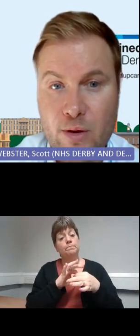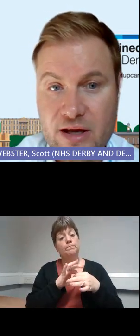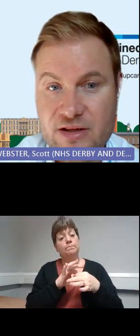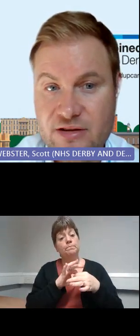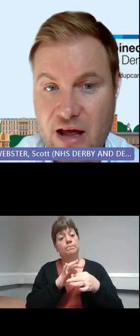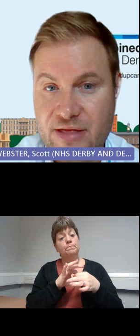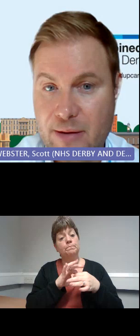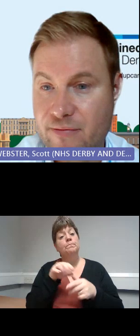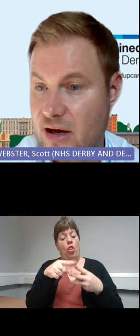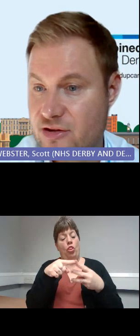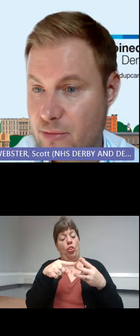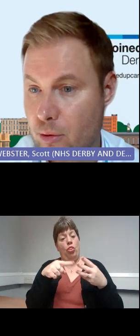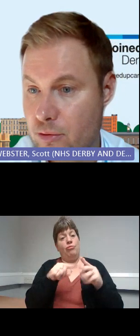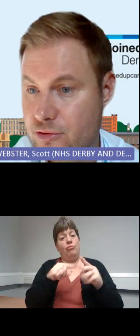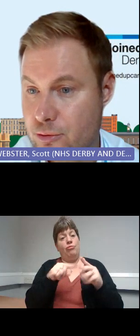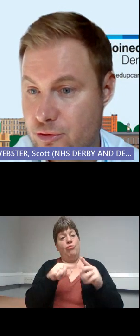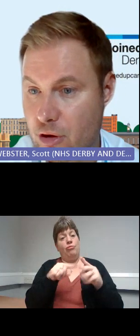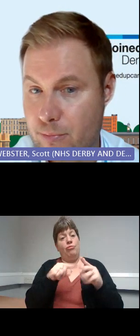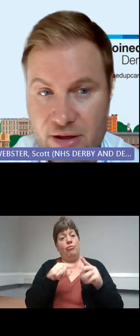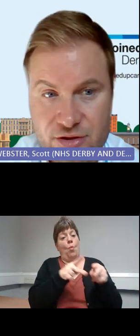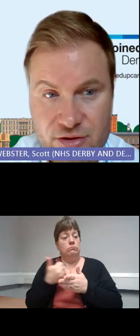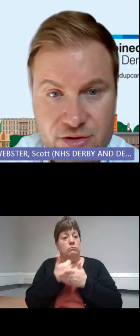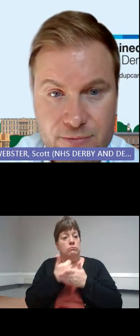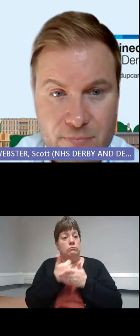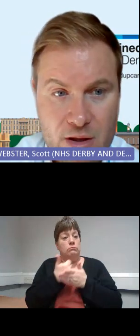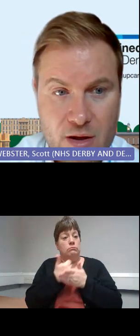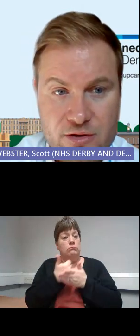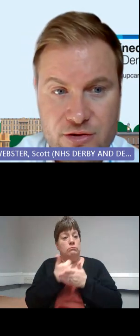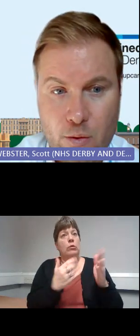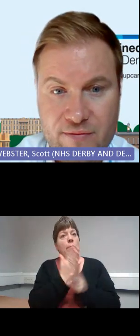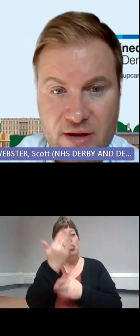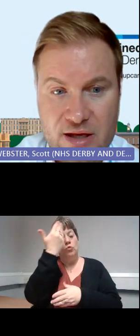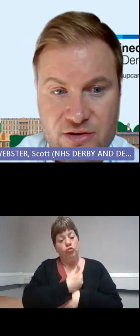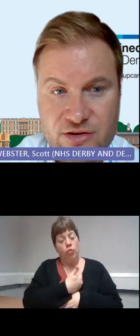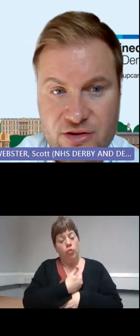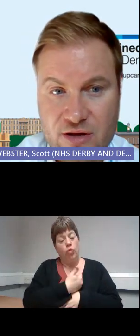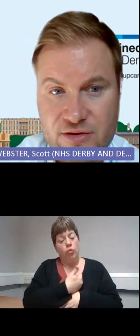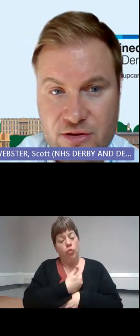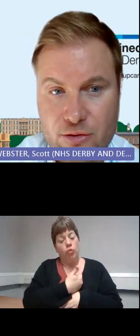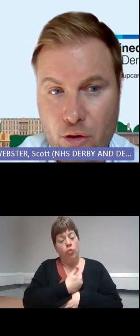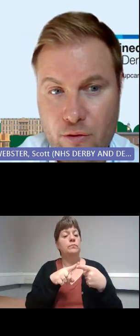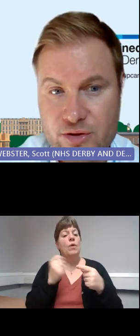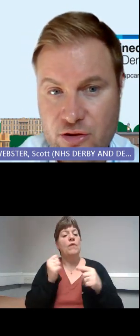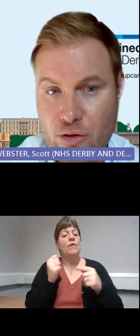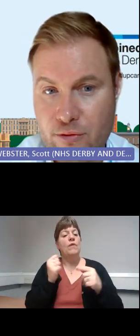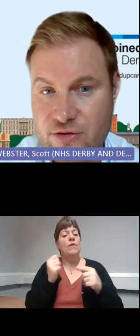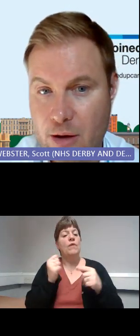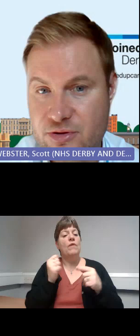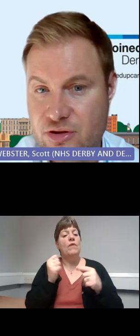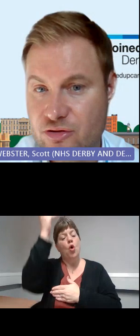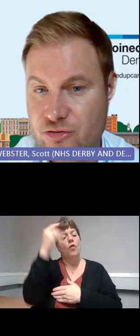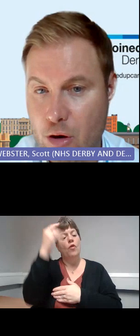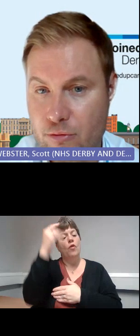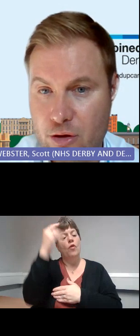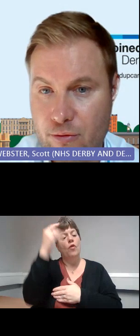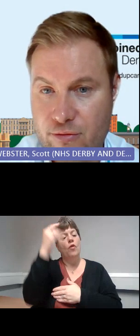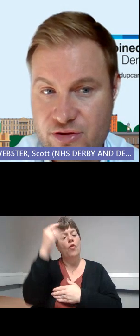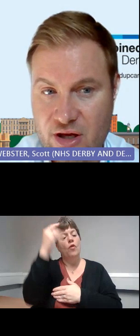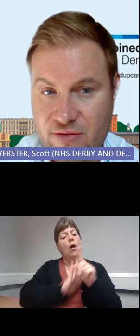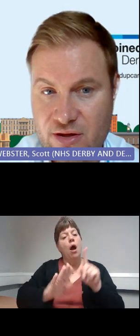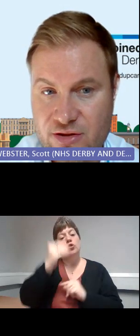are 3 ways that they provide support to stroke patients. So we have a service in the north, which is the North Derbyshire